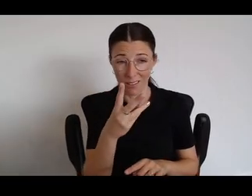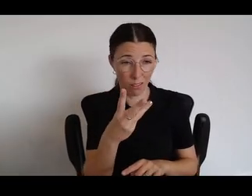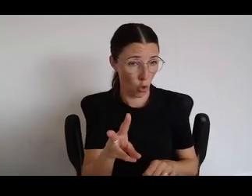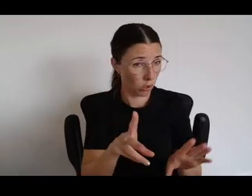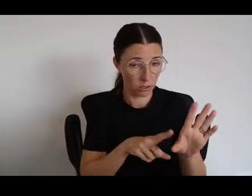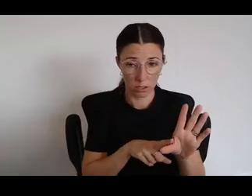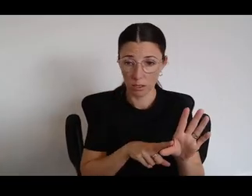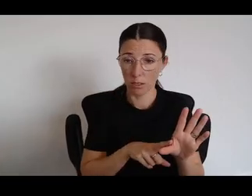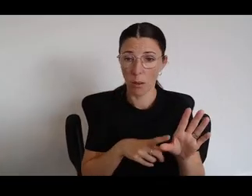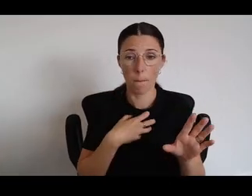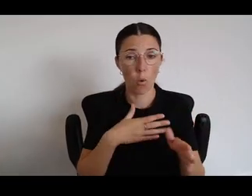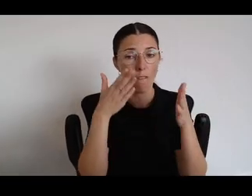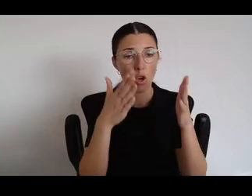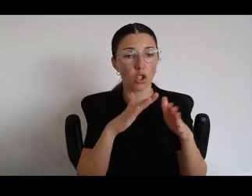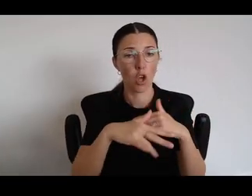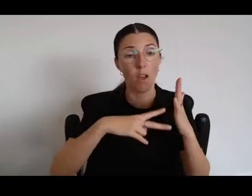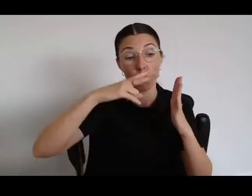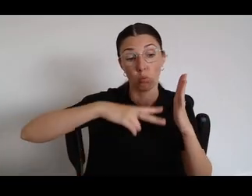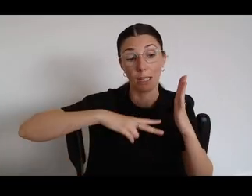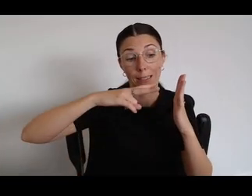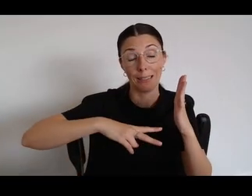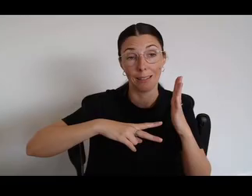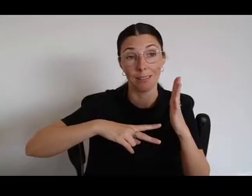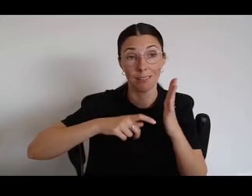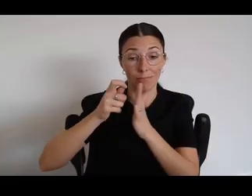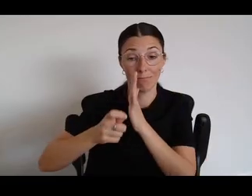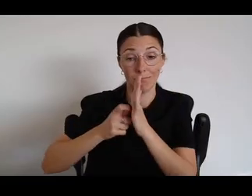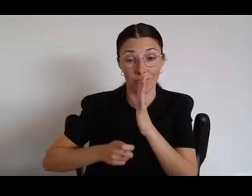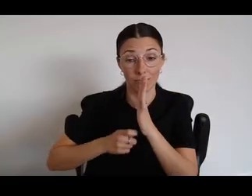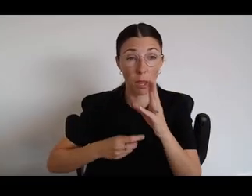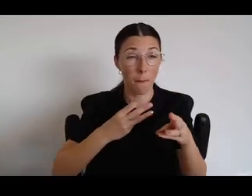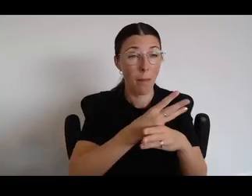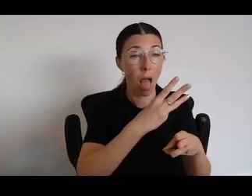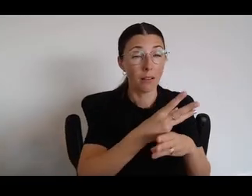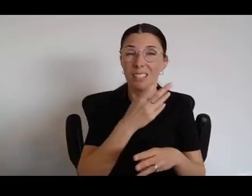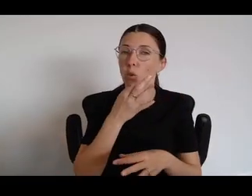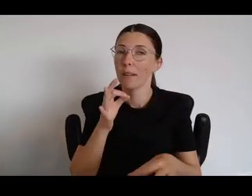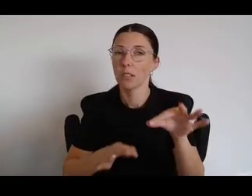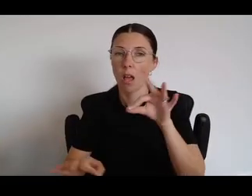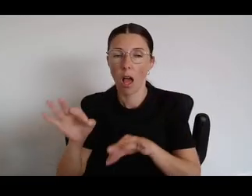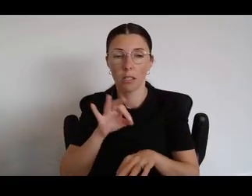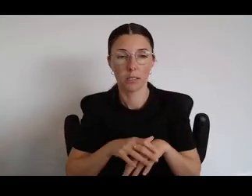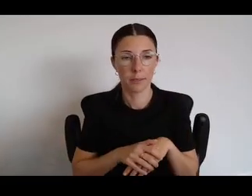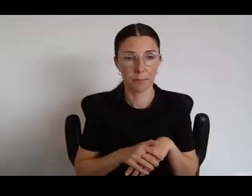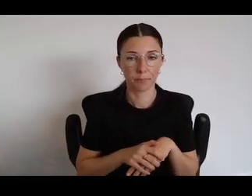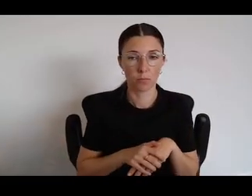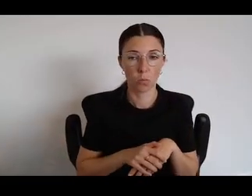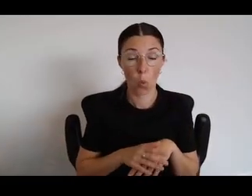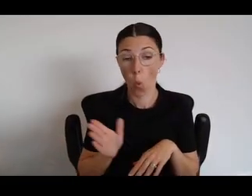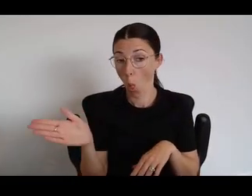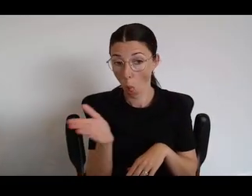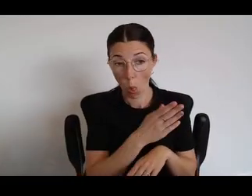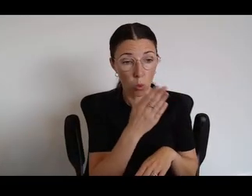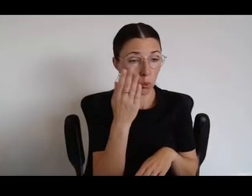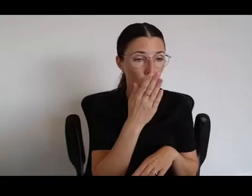increasing focus on reading, literacy, and mathematics, and a little bit of science in all the school systems around the world. And